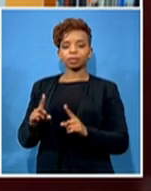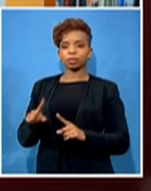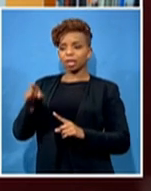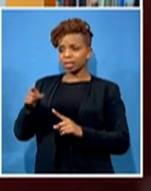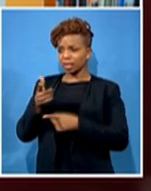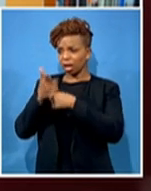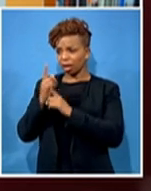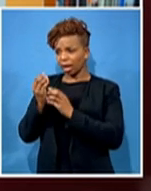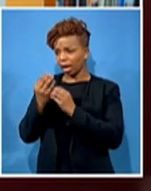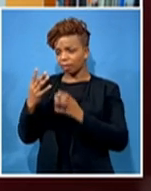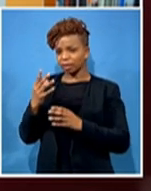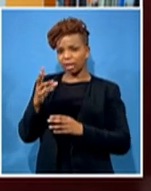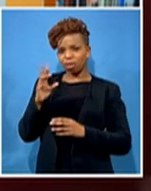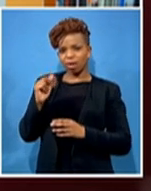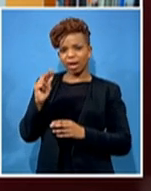to?